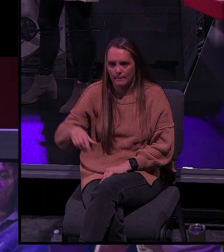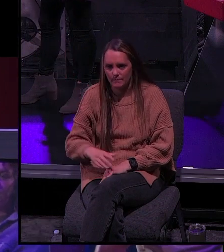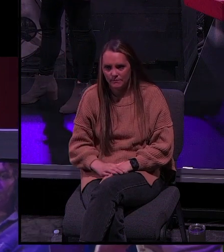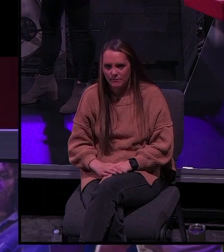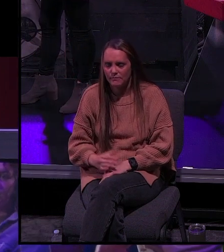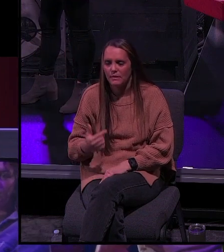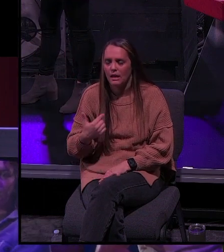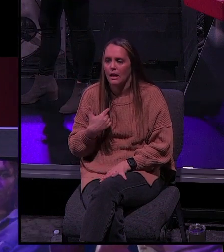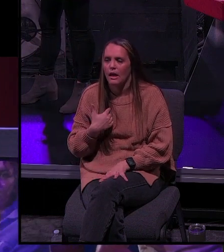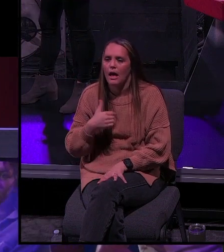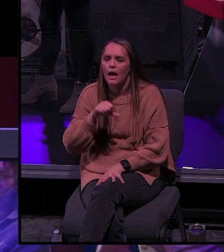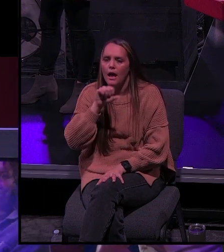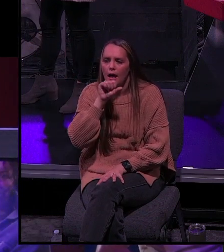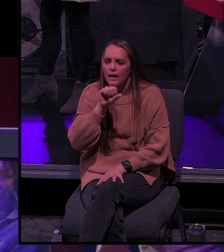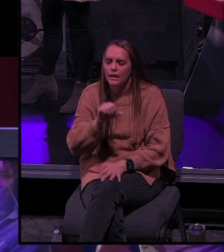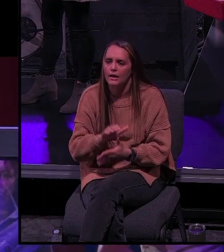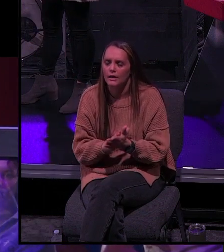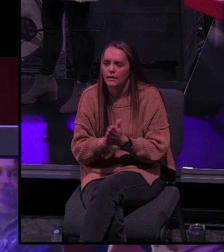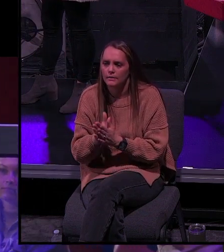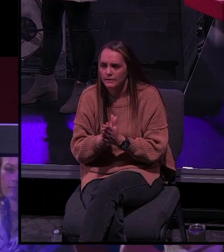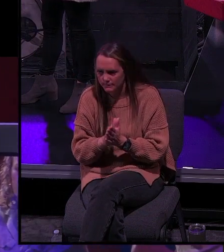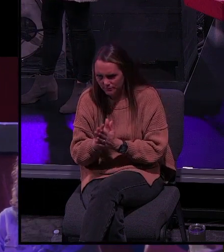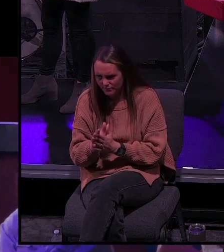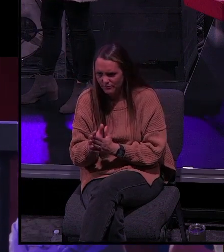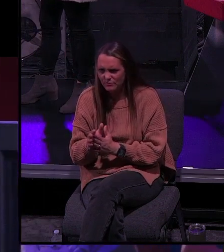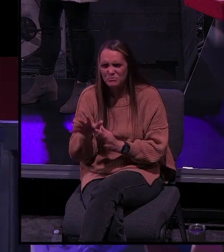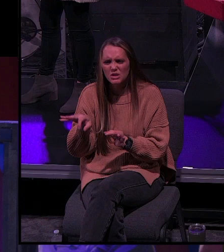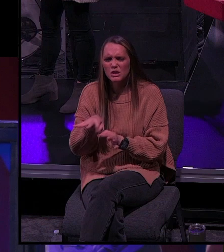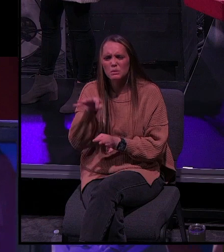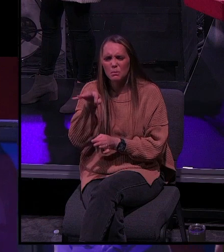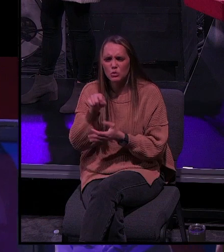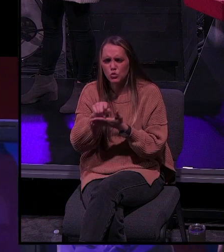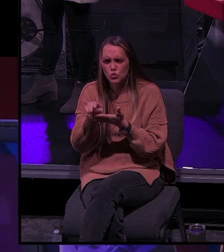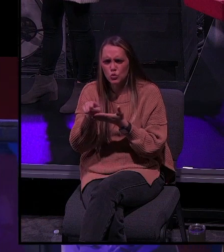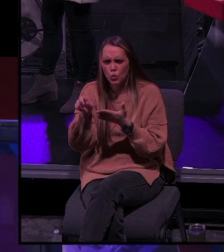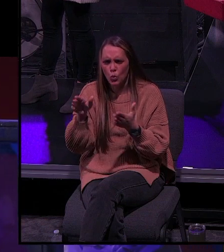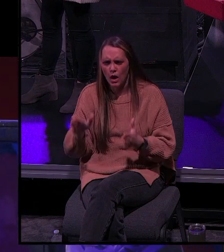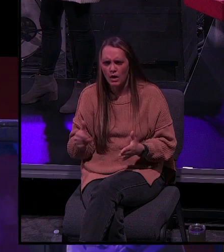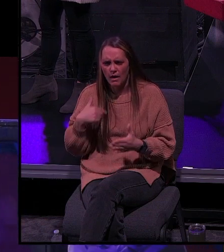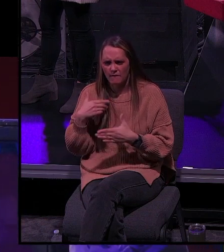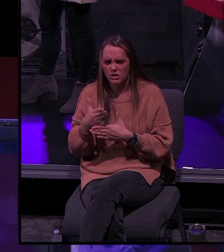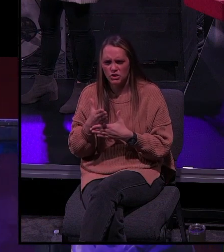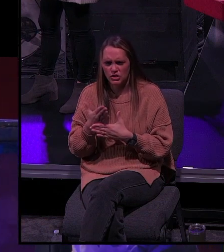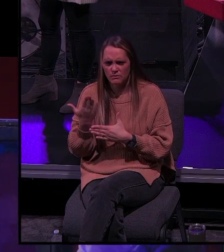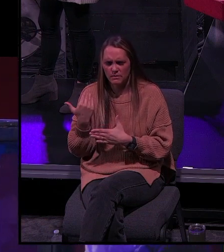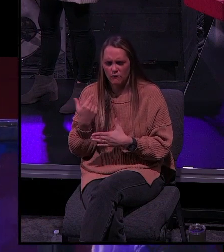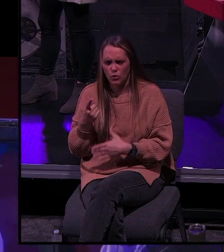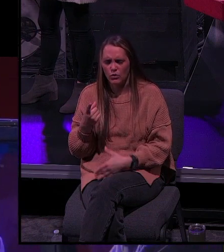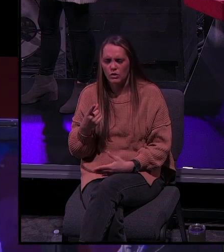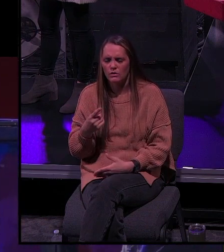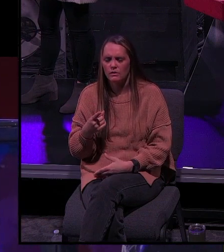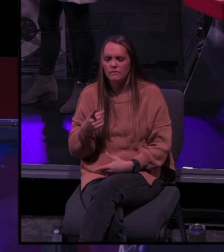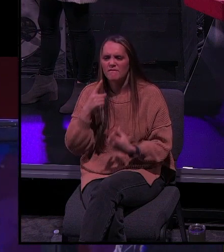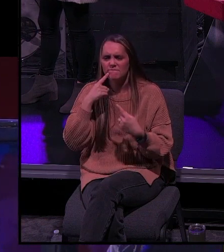I love Watchman Nee, famous spiritual writer. I've shared this with you before. He very famously